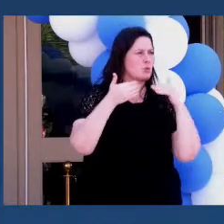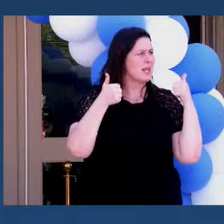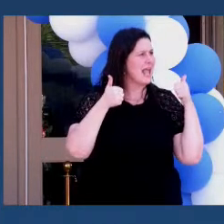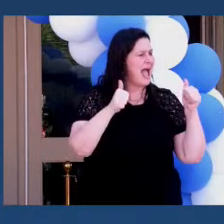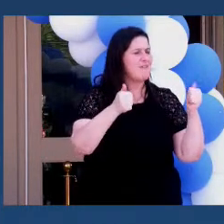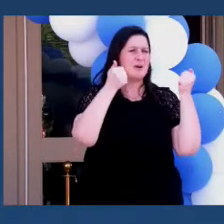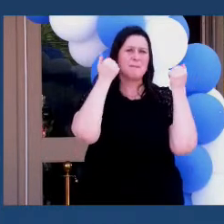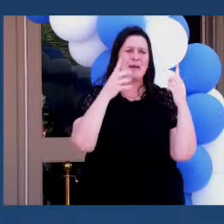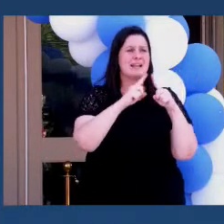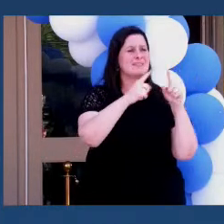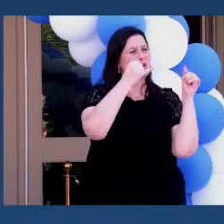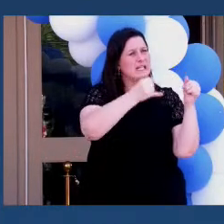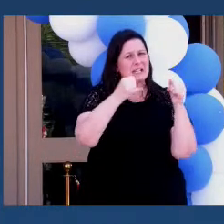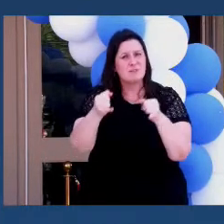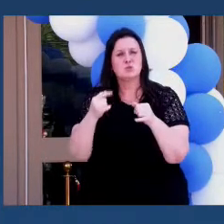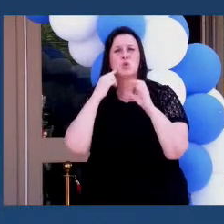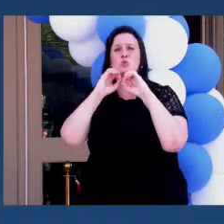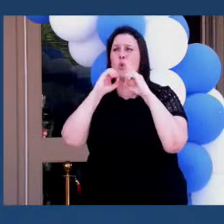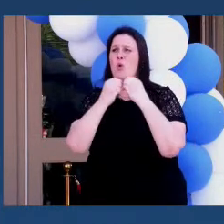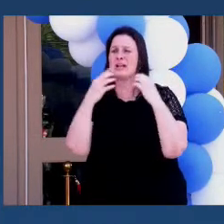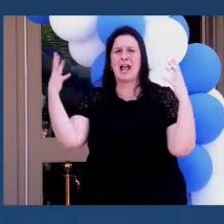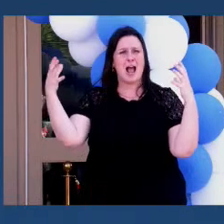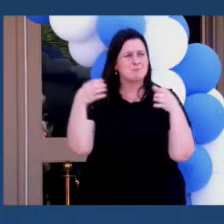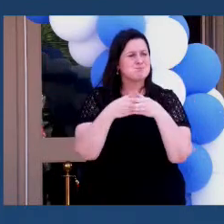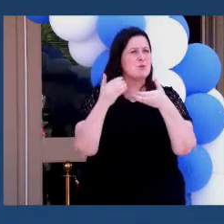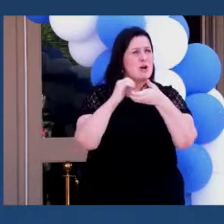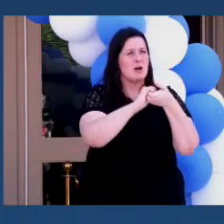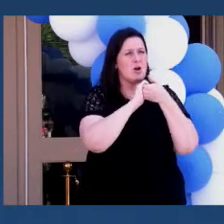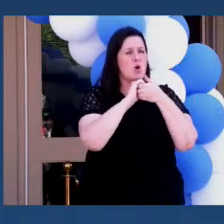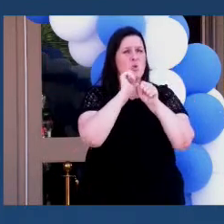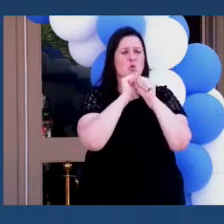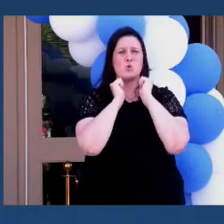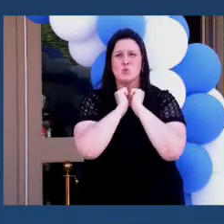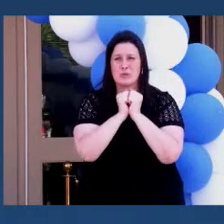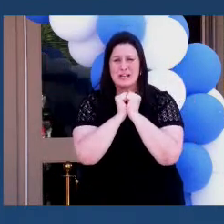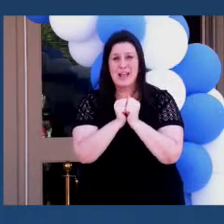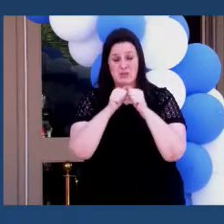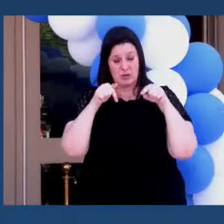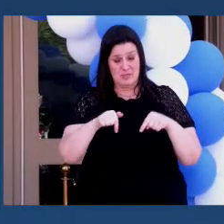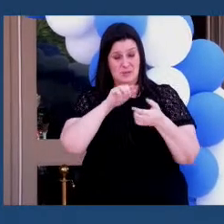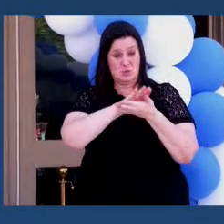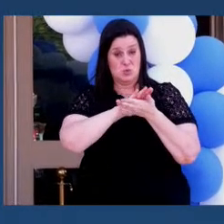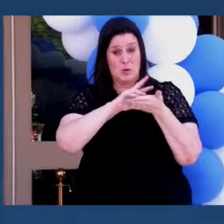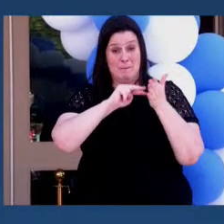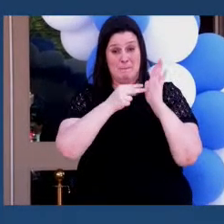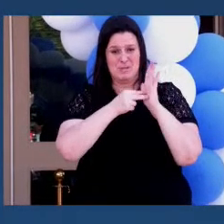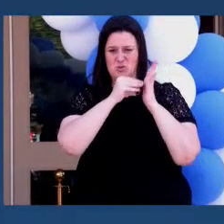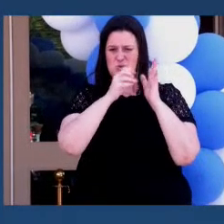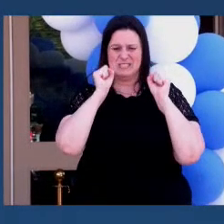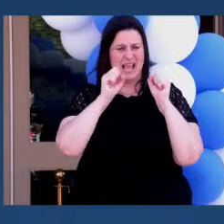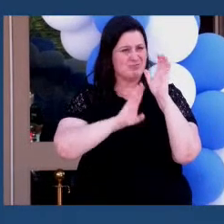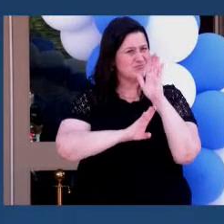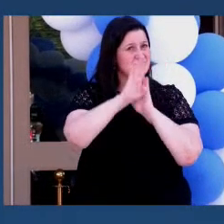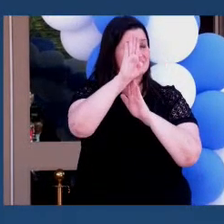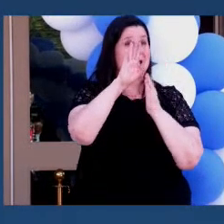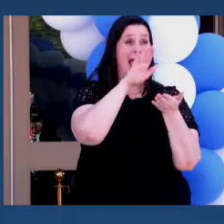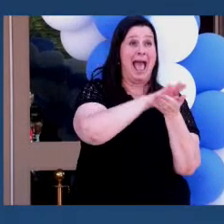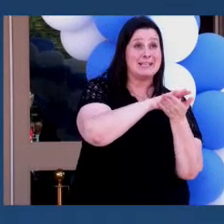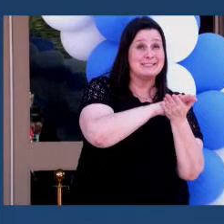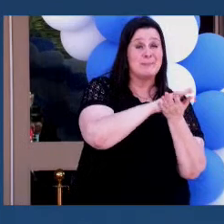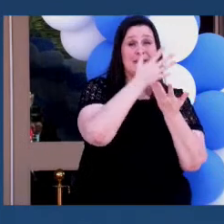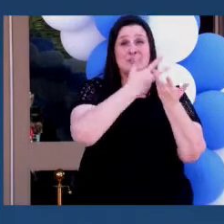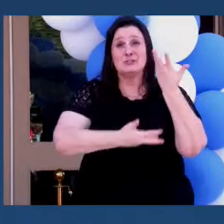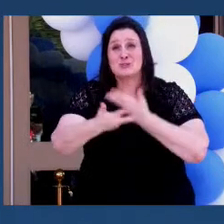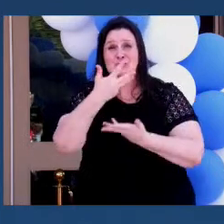and organizations came together so that this school would be a place where our students can thrive academically, socially,